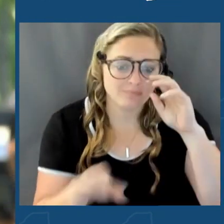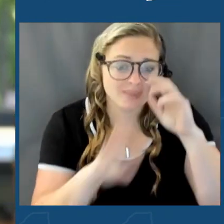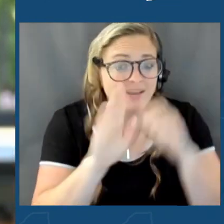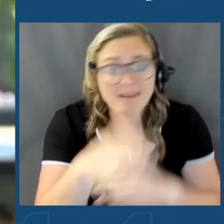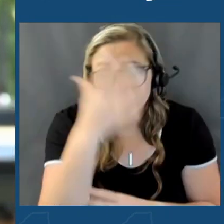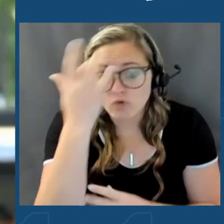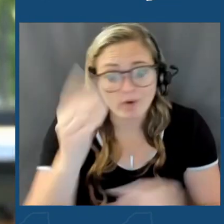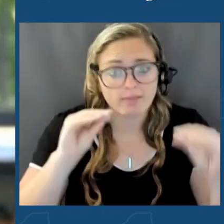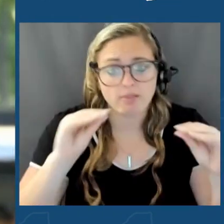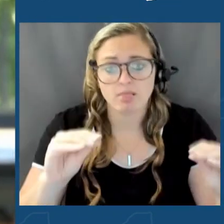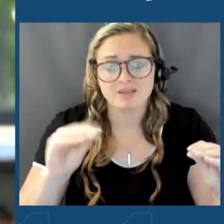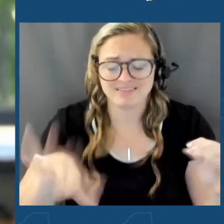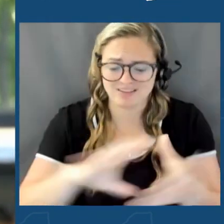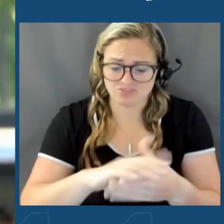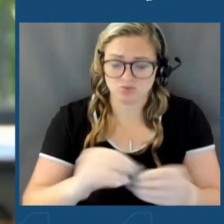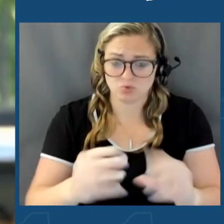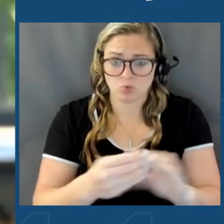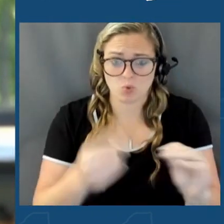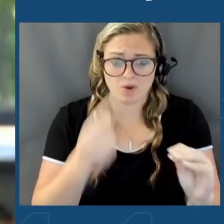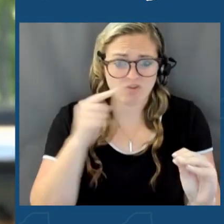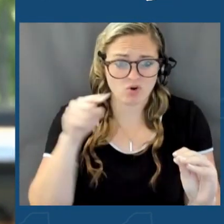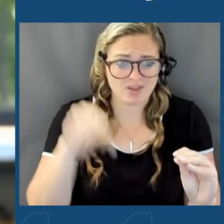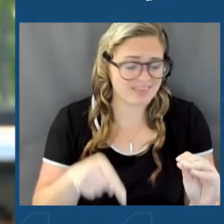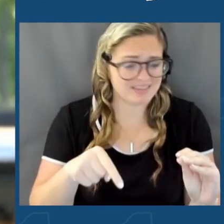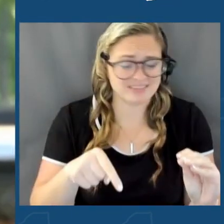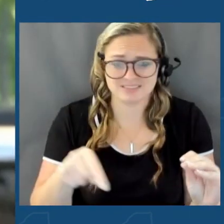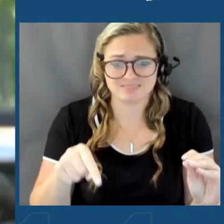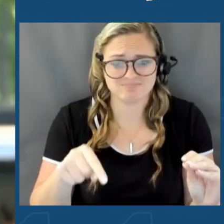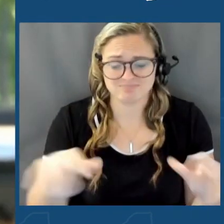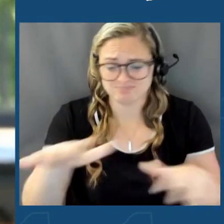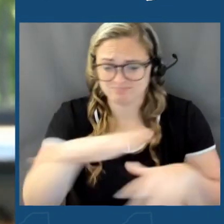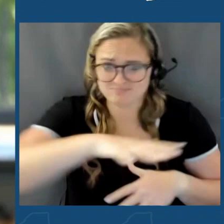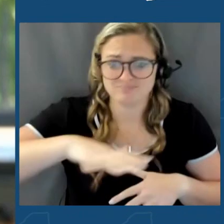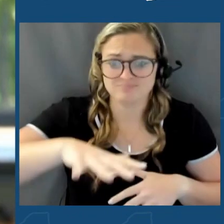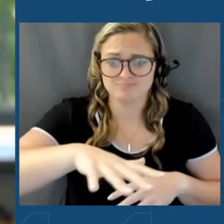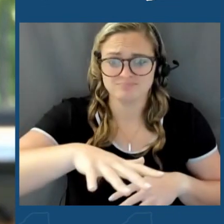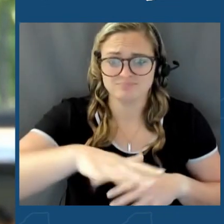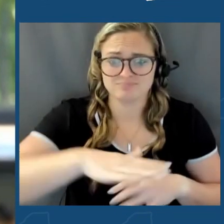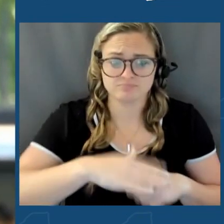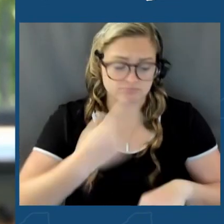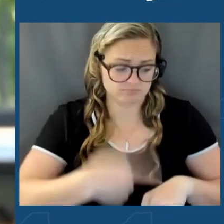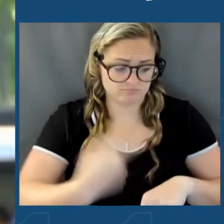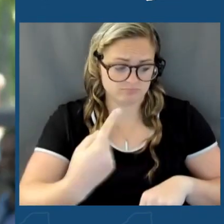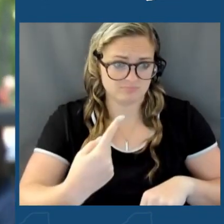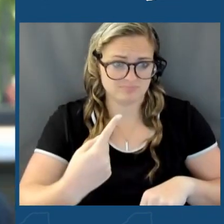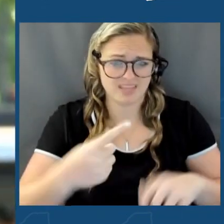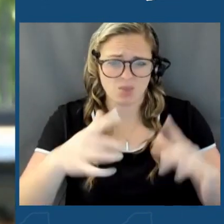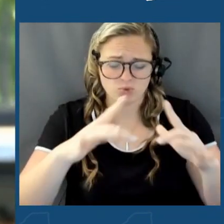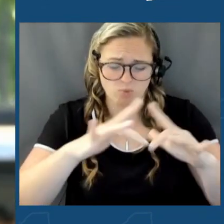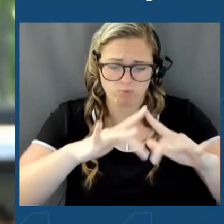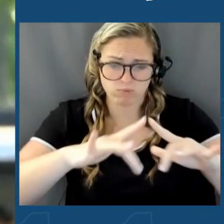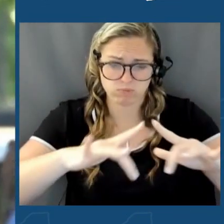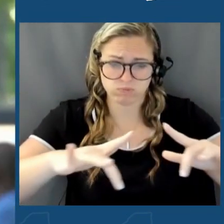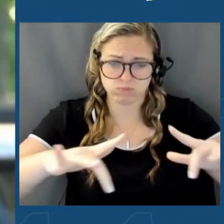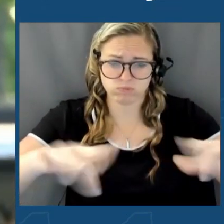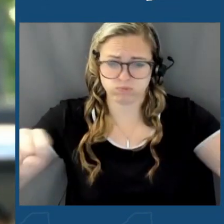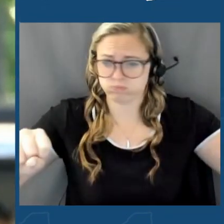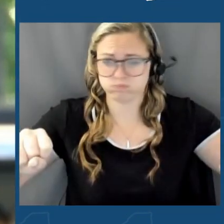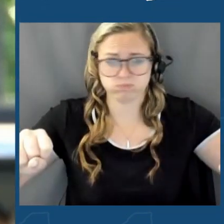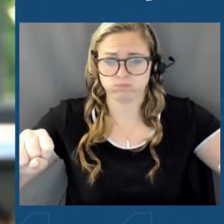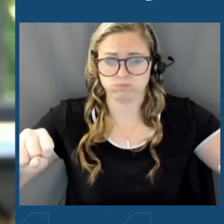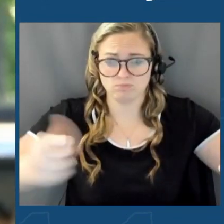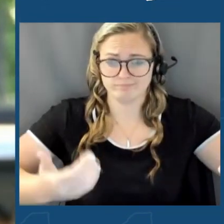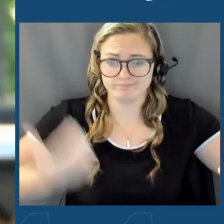is the story of this hallowed ground. At one time, this was a gaping hole.